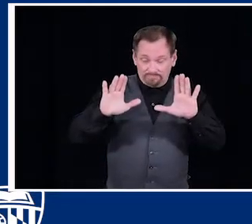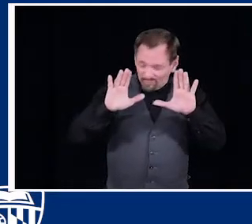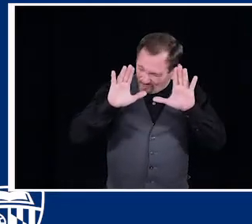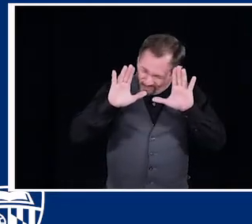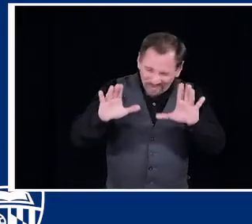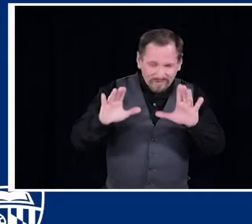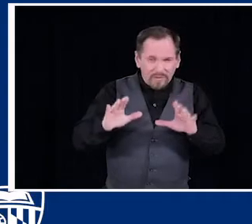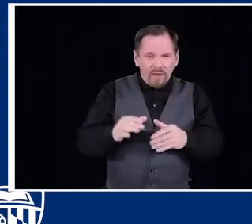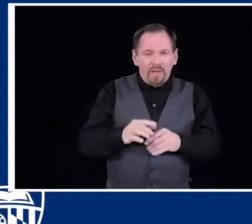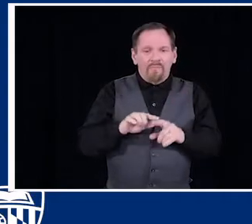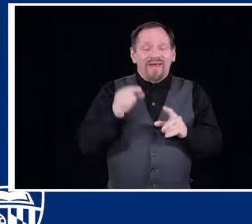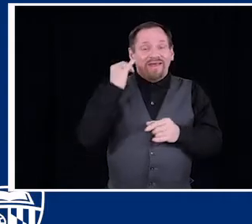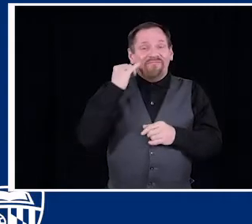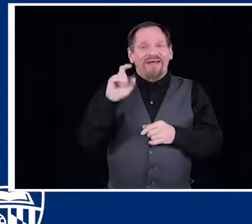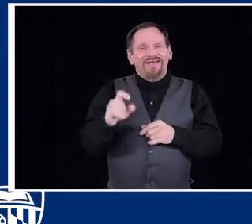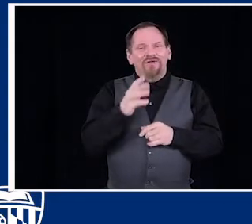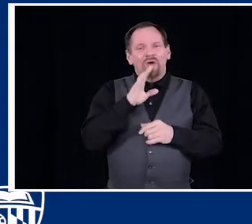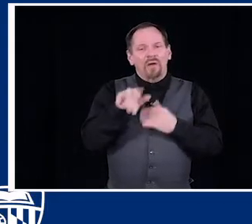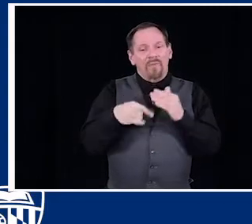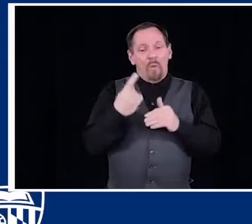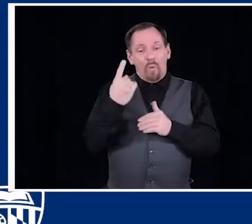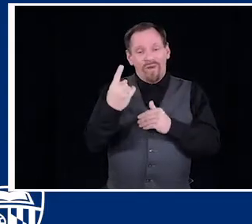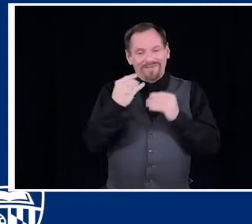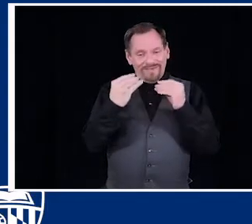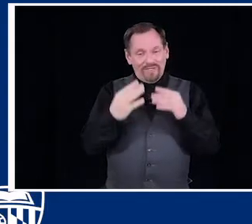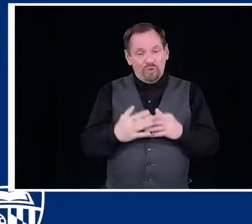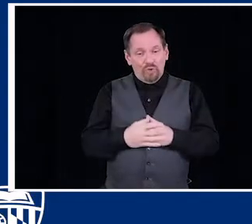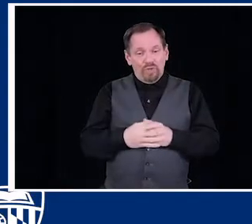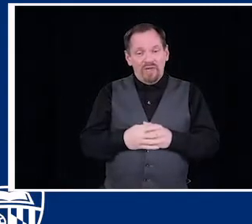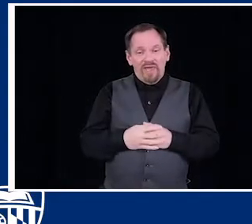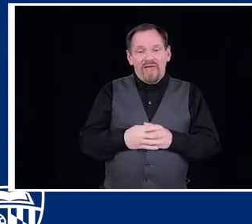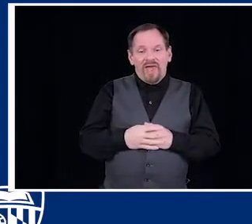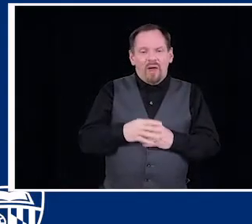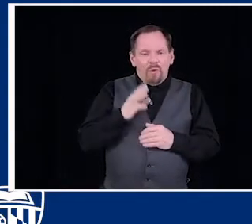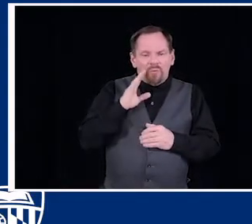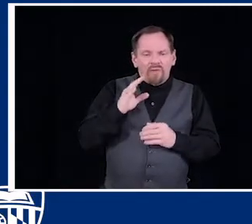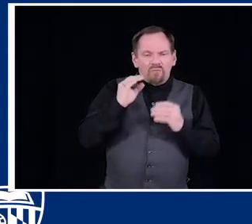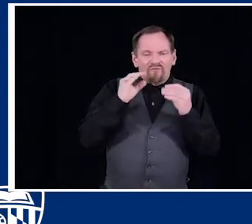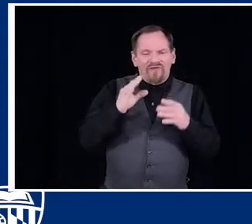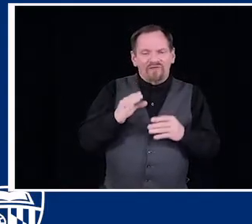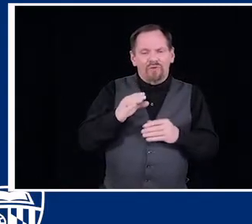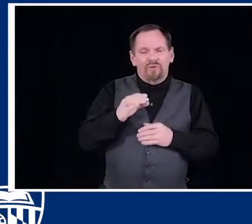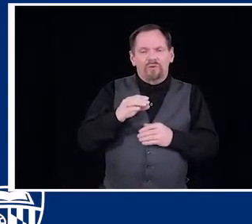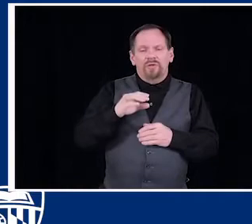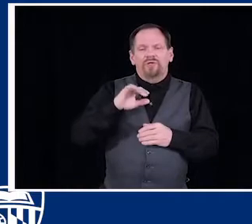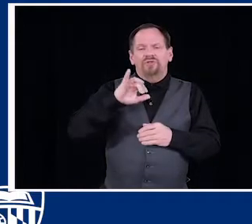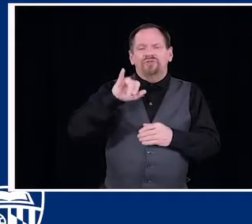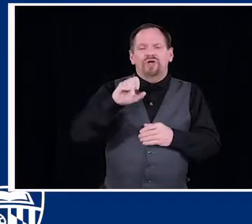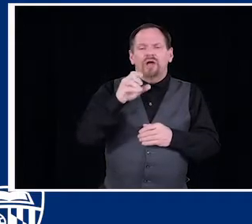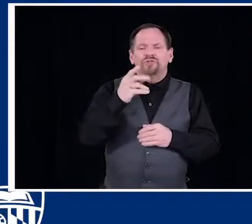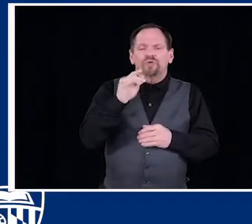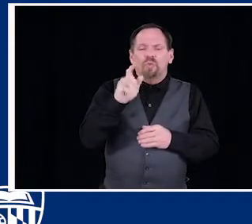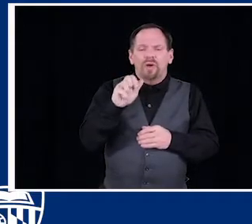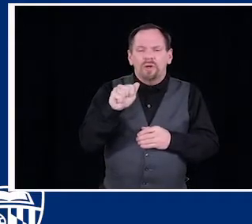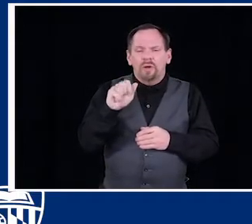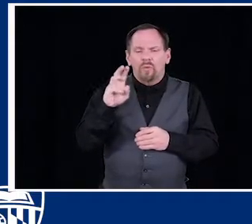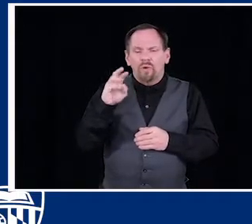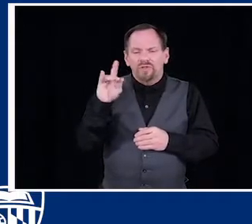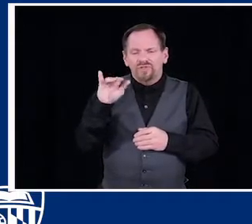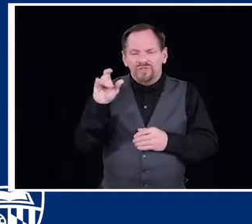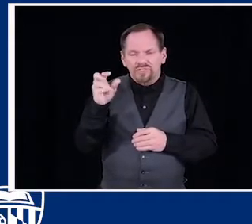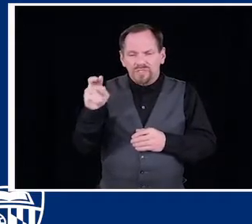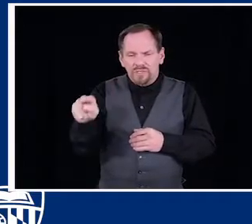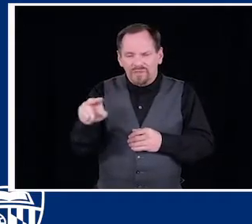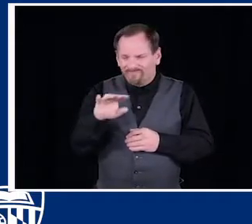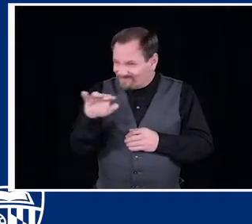if I should talk about one particular influential professor at Hopkins, it would definitely be Professor Joshua Waggleston from